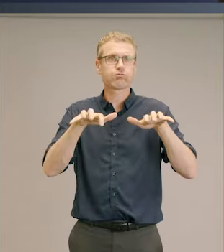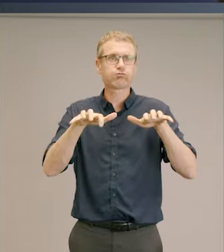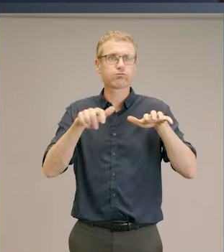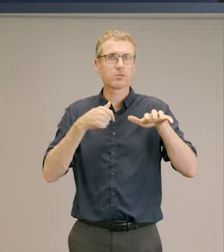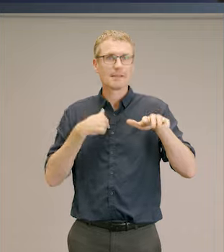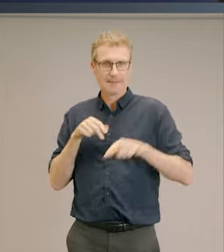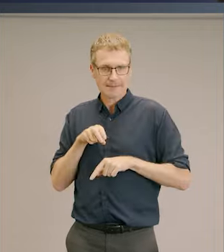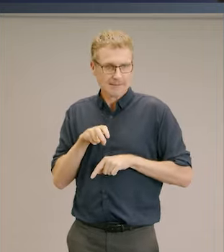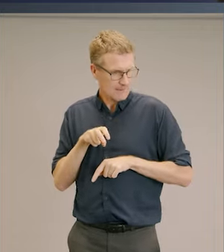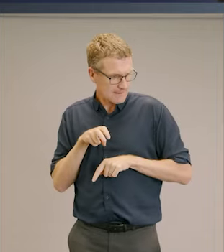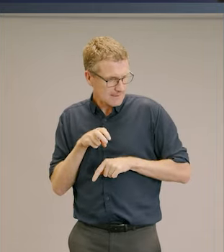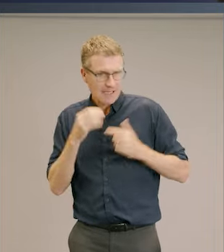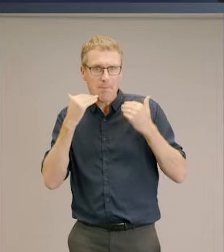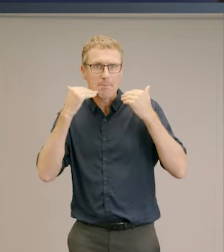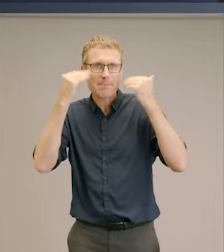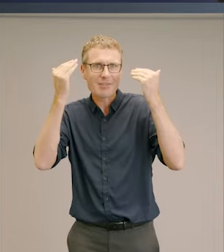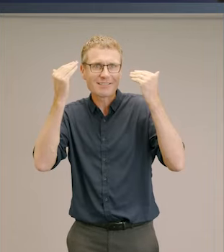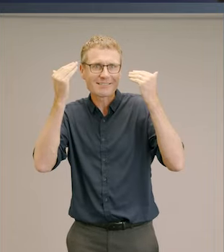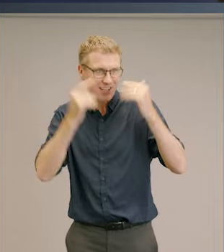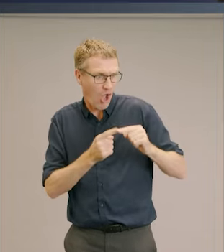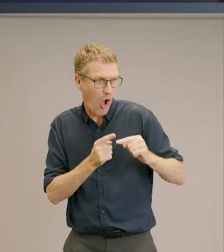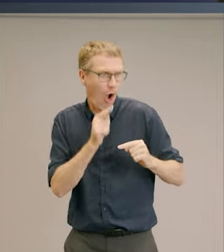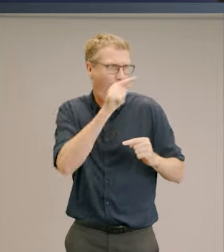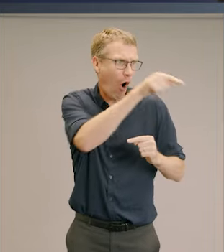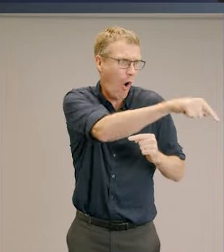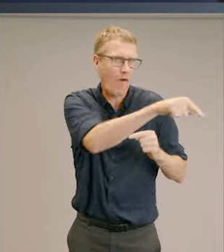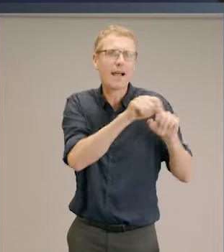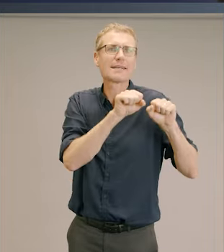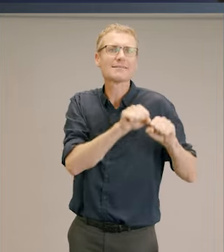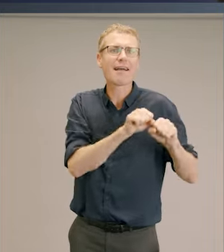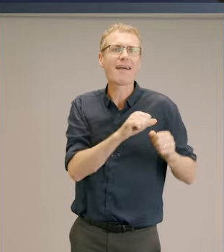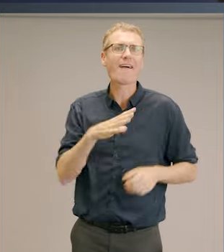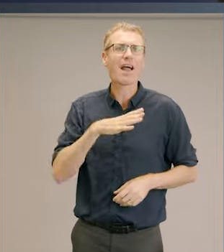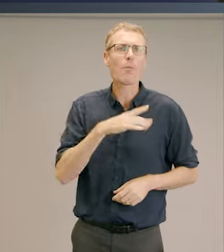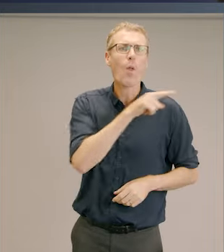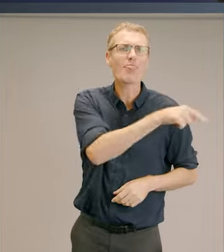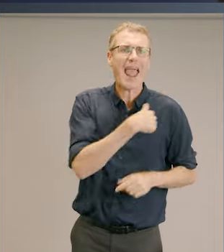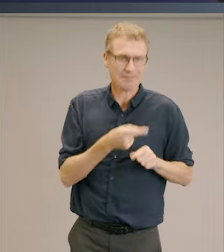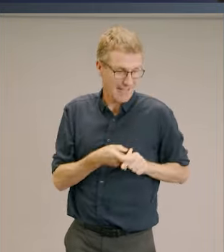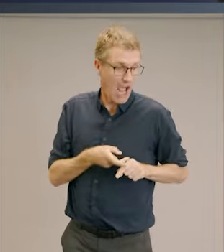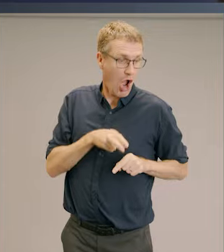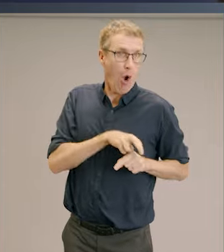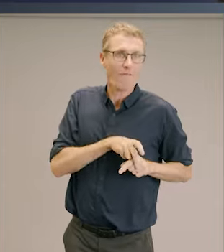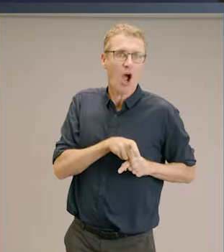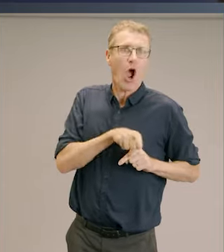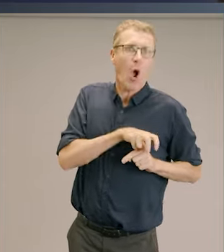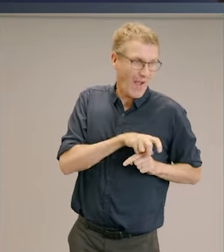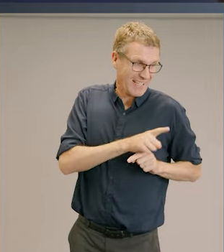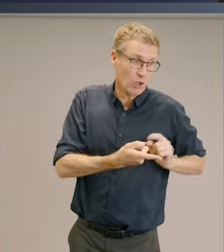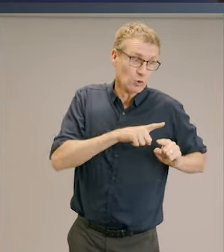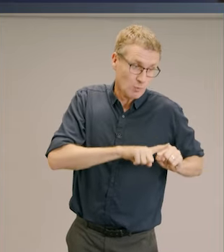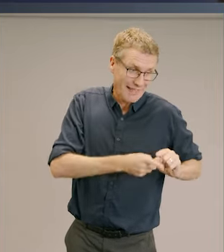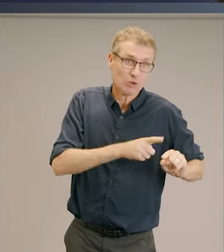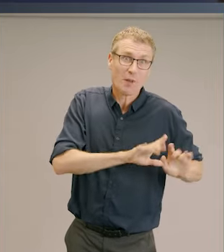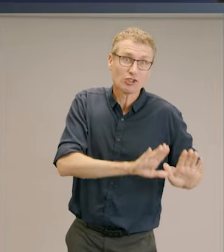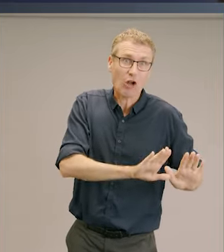the church. And it was really embarrassing because the only seats left were right in the corner and we had to kind of clumsily climb over